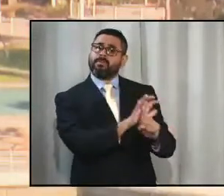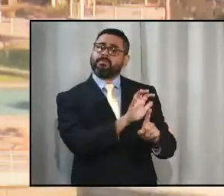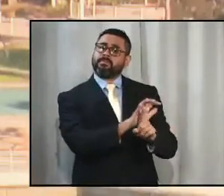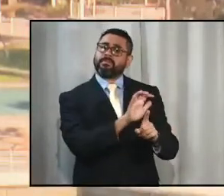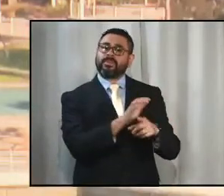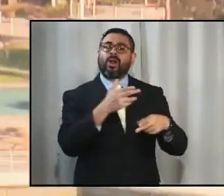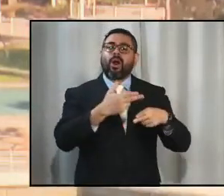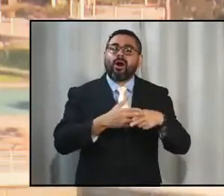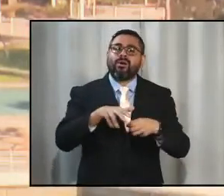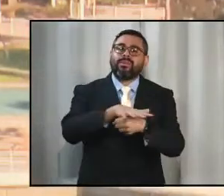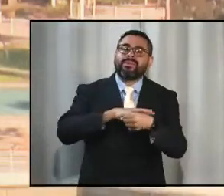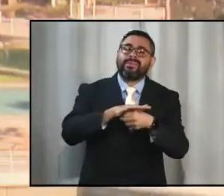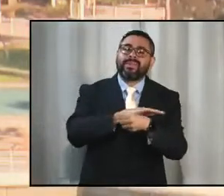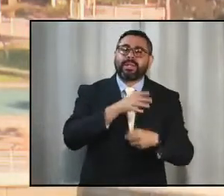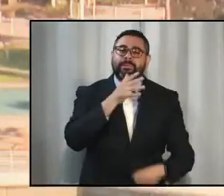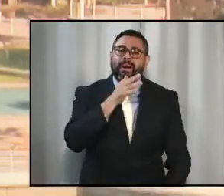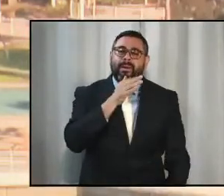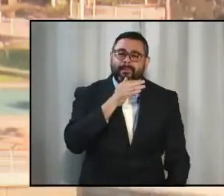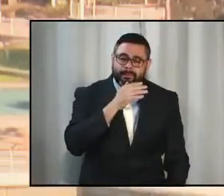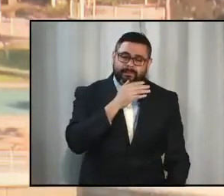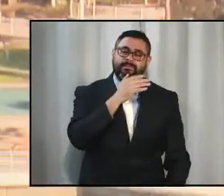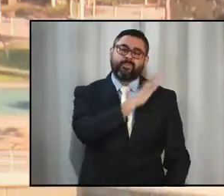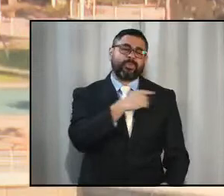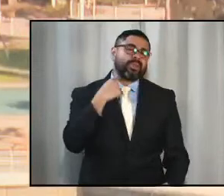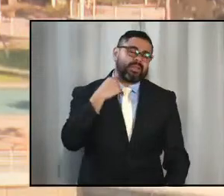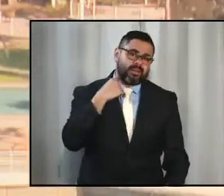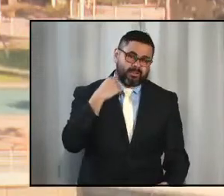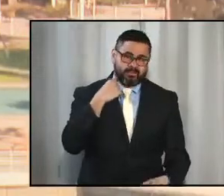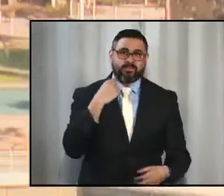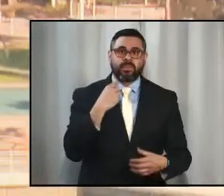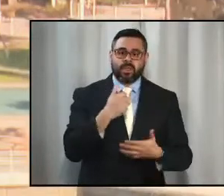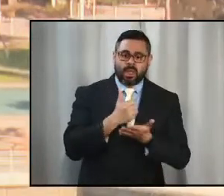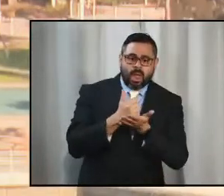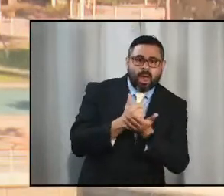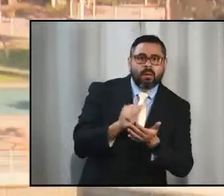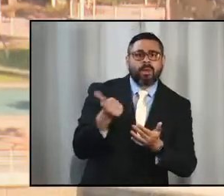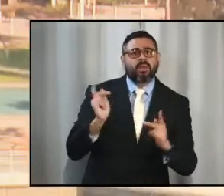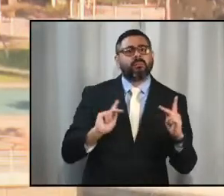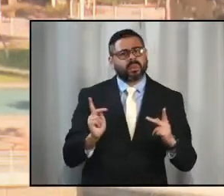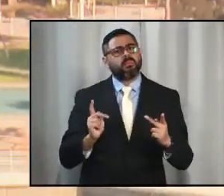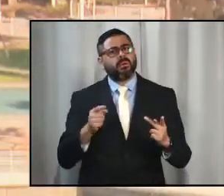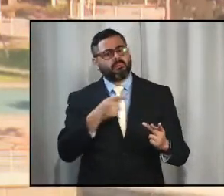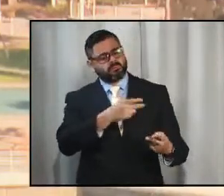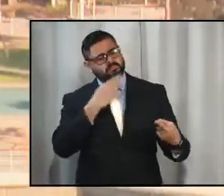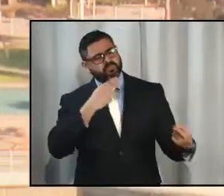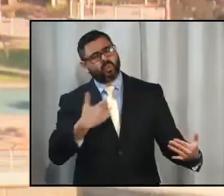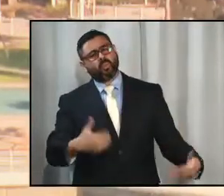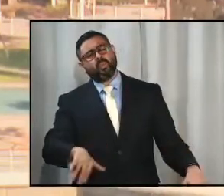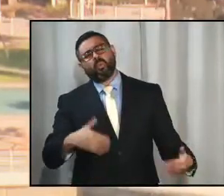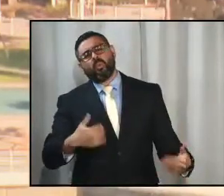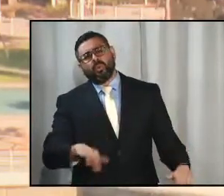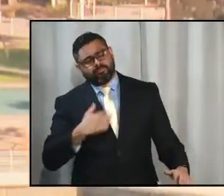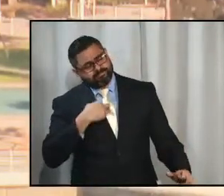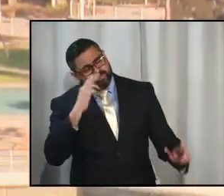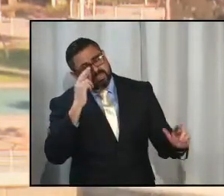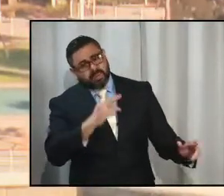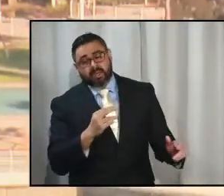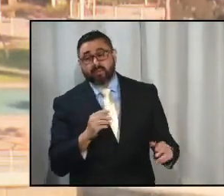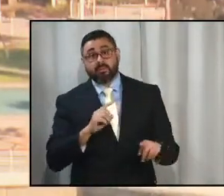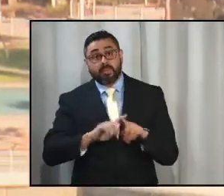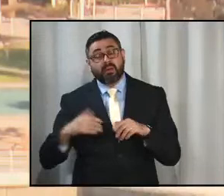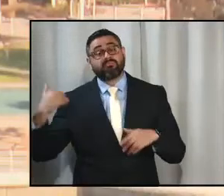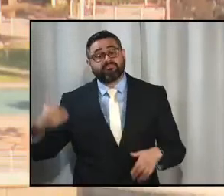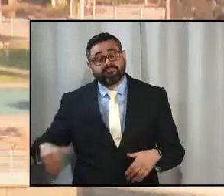mom. She cooks, prepares shelter, providing meals and shelter to others, and helping out unhoused people in the area. Officer Tith spoke with her on a